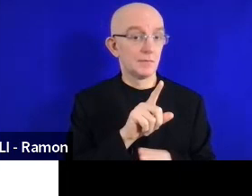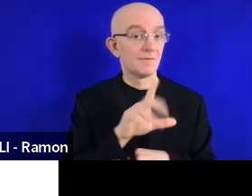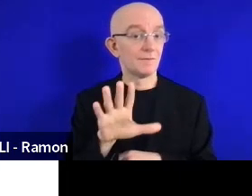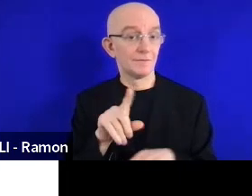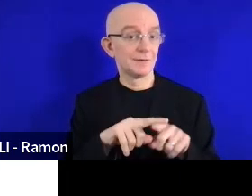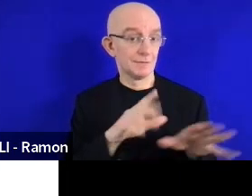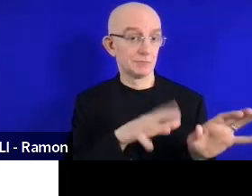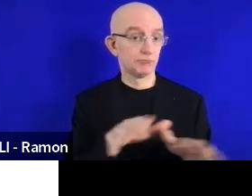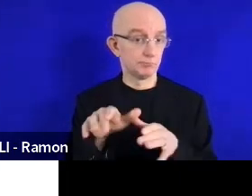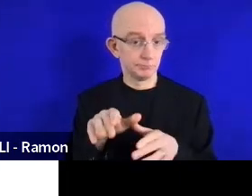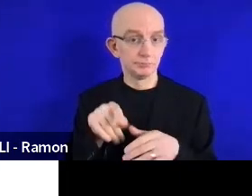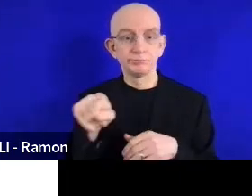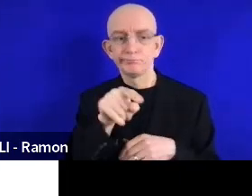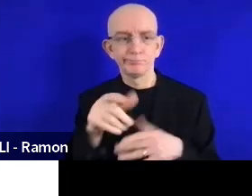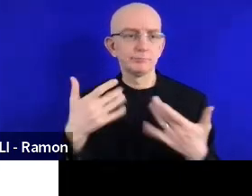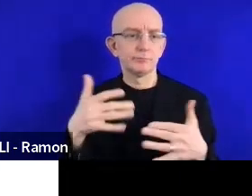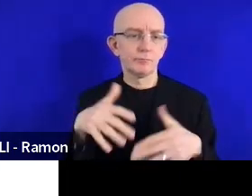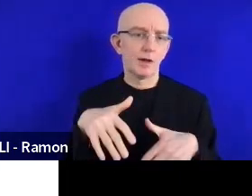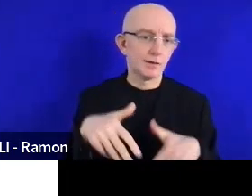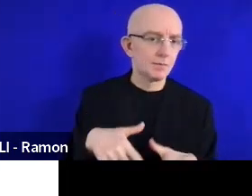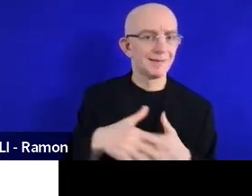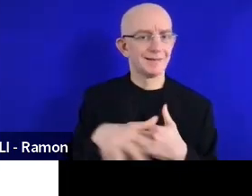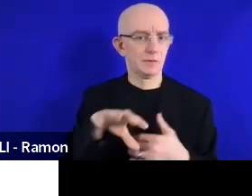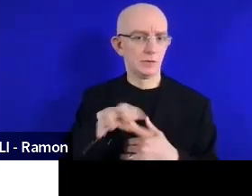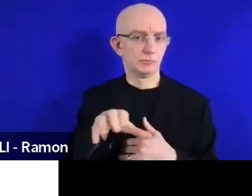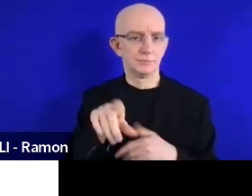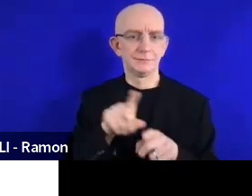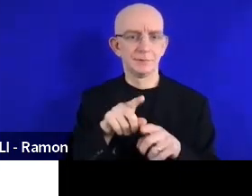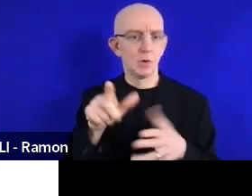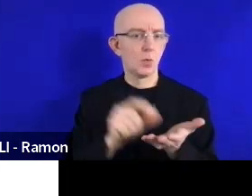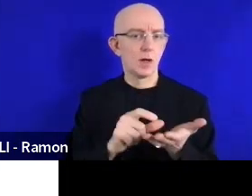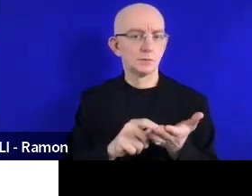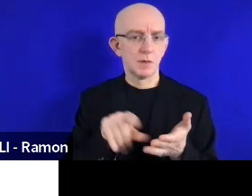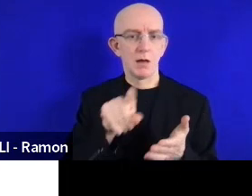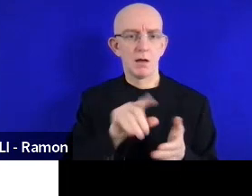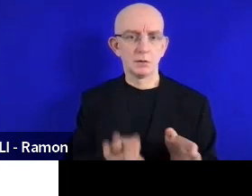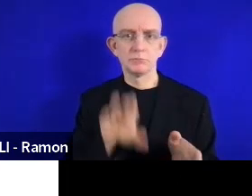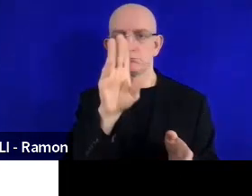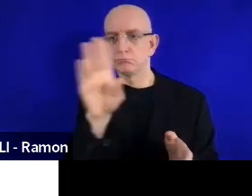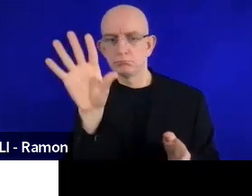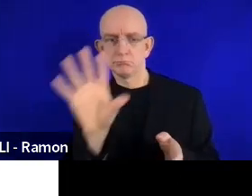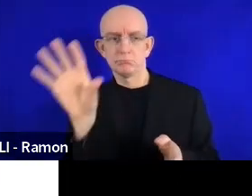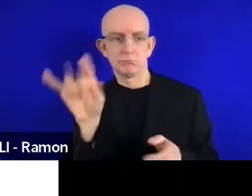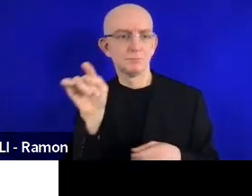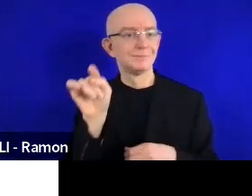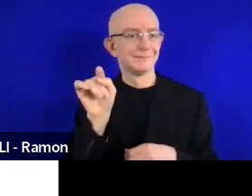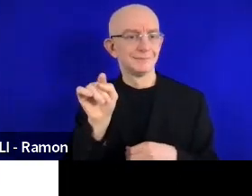our constitution, who are older persons, that is 60 years and above. The rest of the